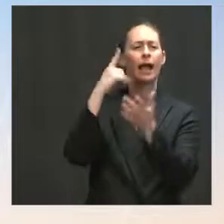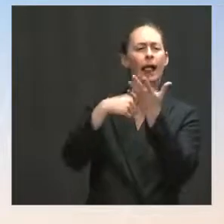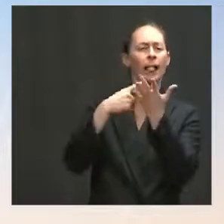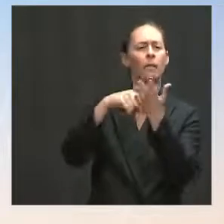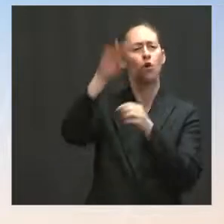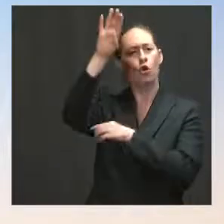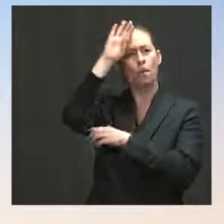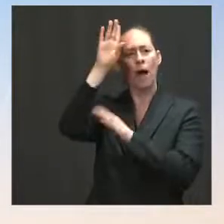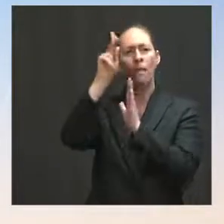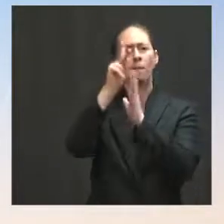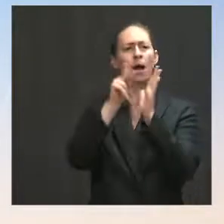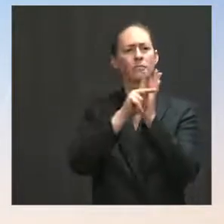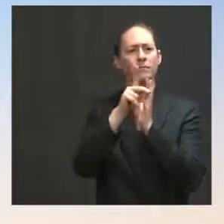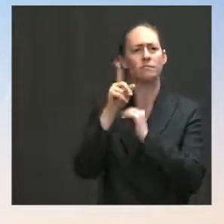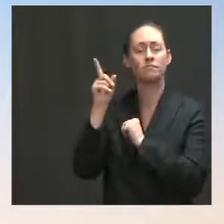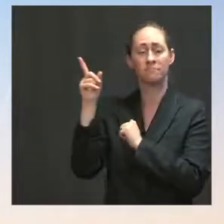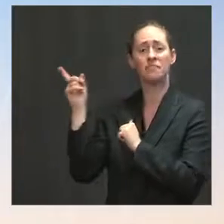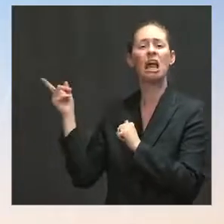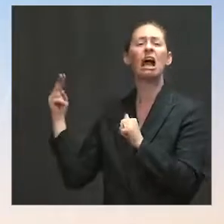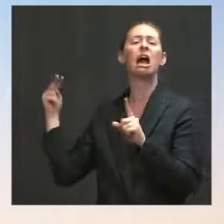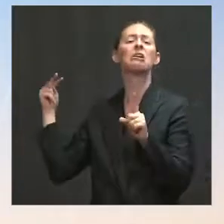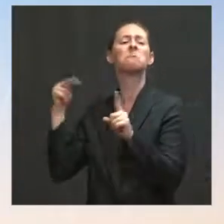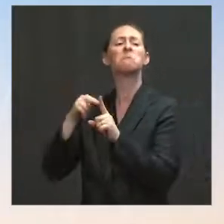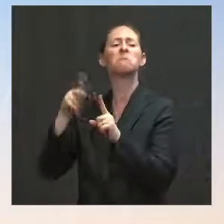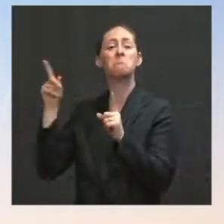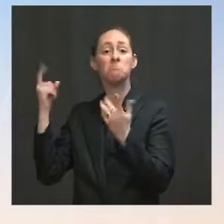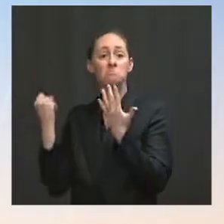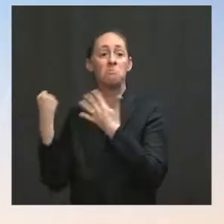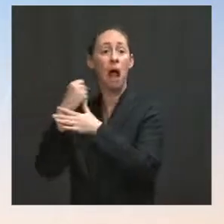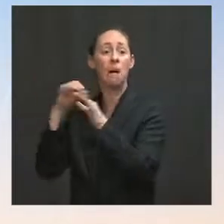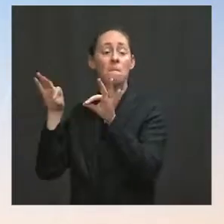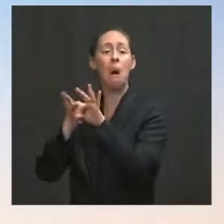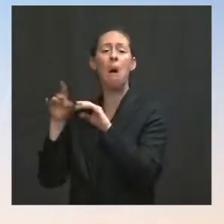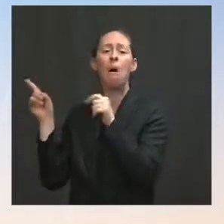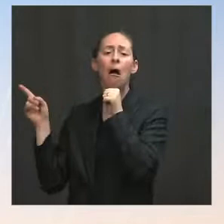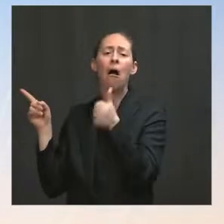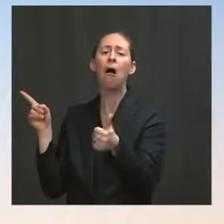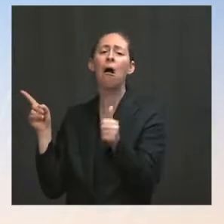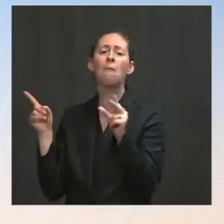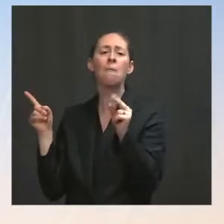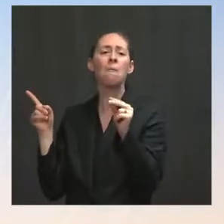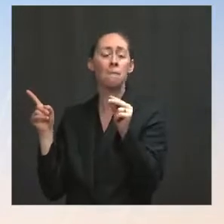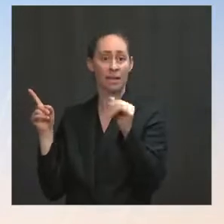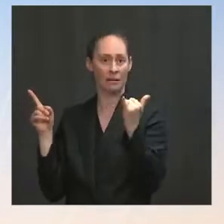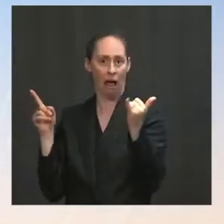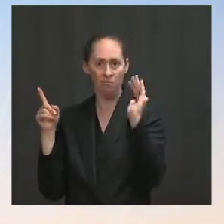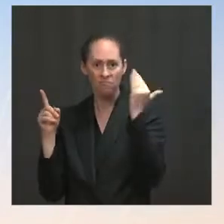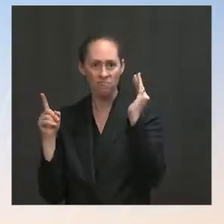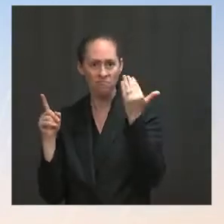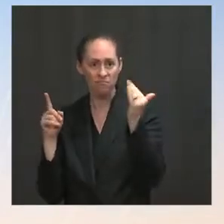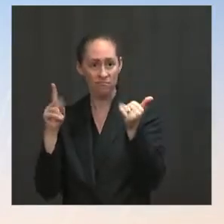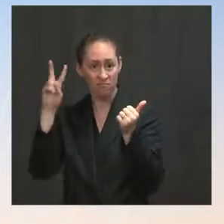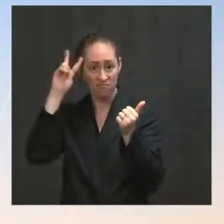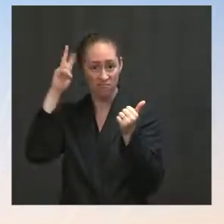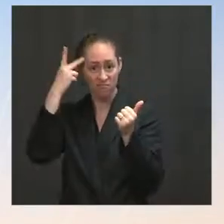toward Cuba. Do the events of this weekend change that? Well, I would say, Kelly, that we, of course, are monitoring closely. You